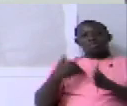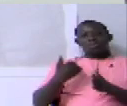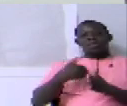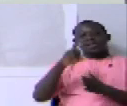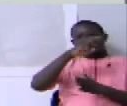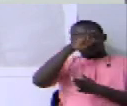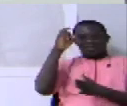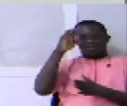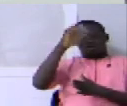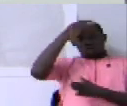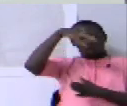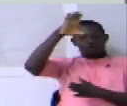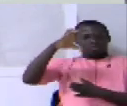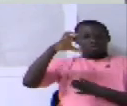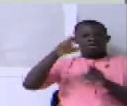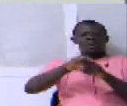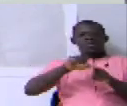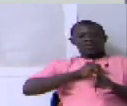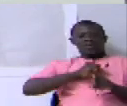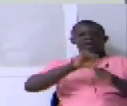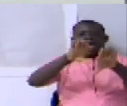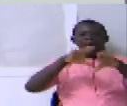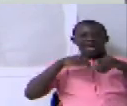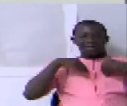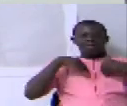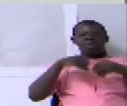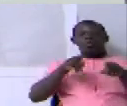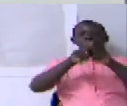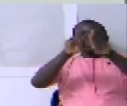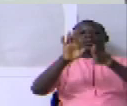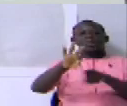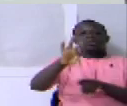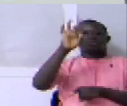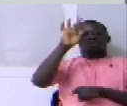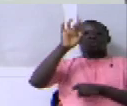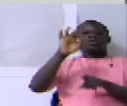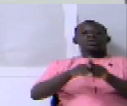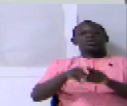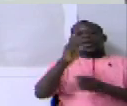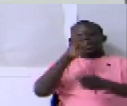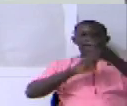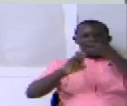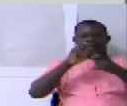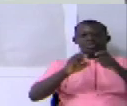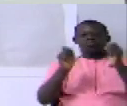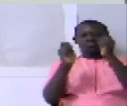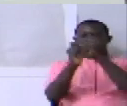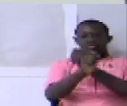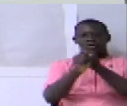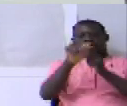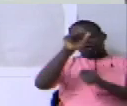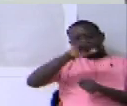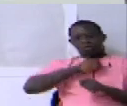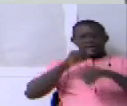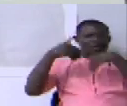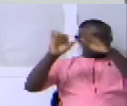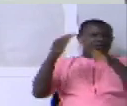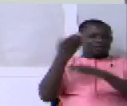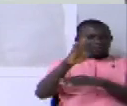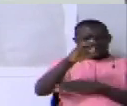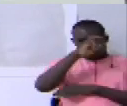concurred with the decision to rescind your dismissal from the service as conveyed in our